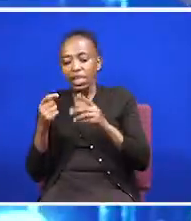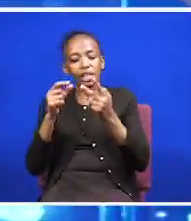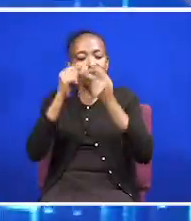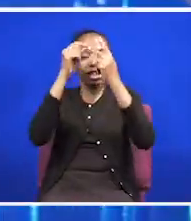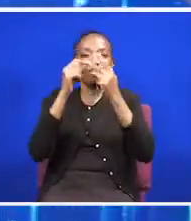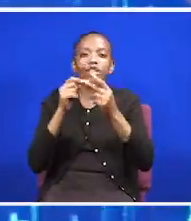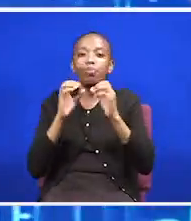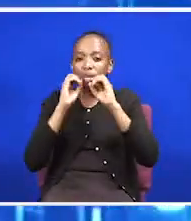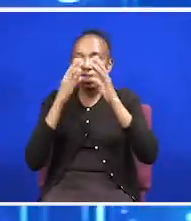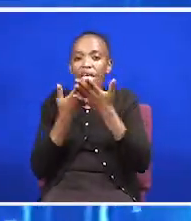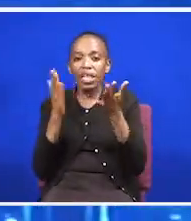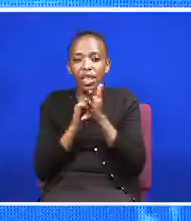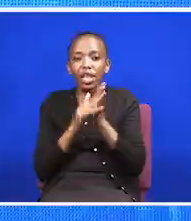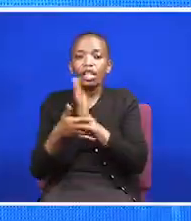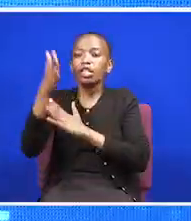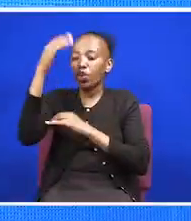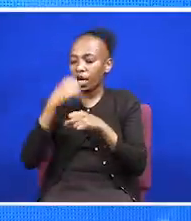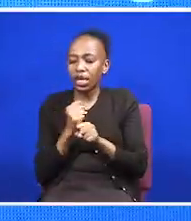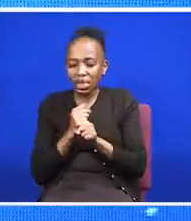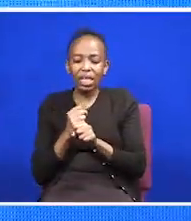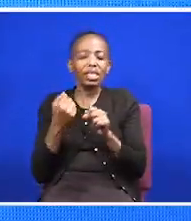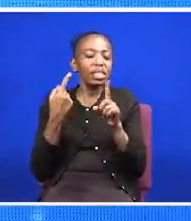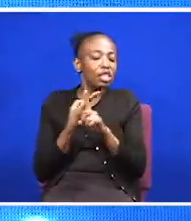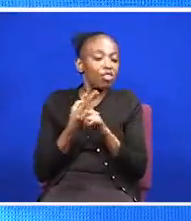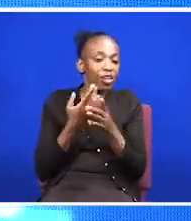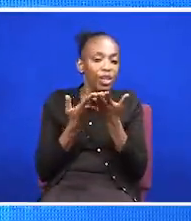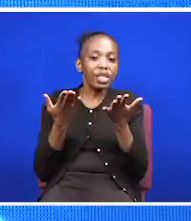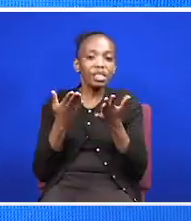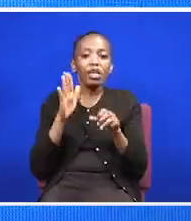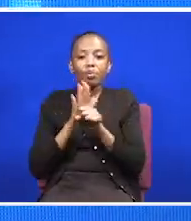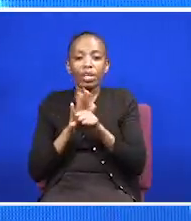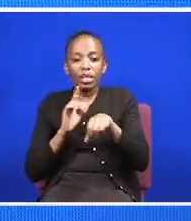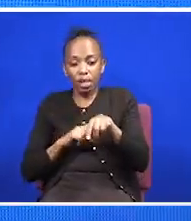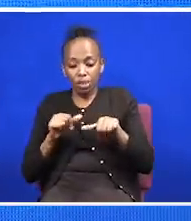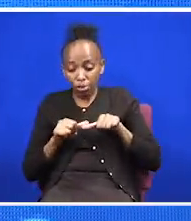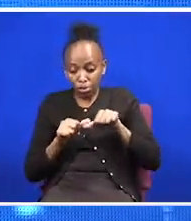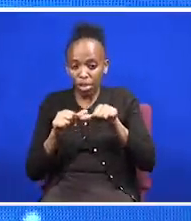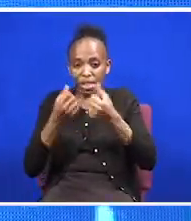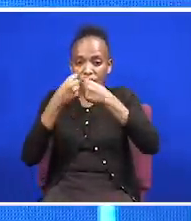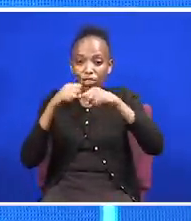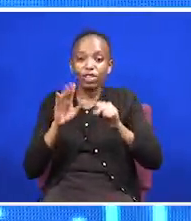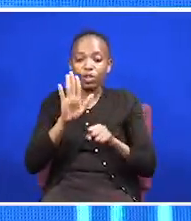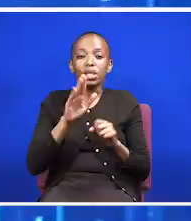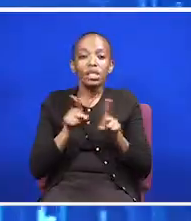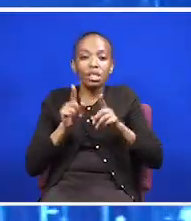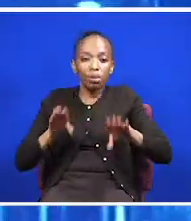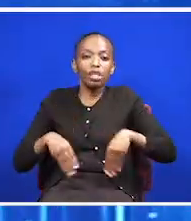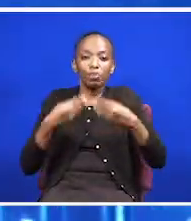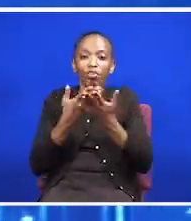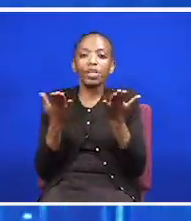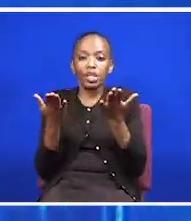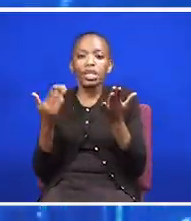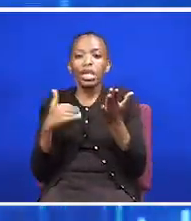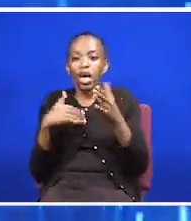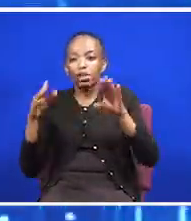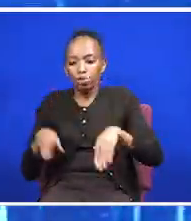to the Lord. Those things that He has done, that He has sustained you. He has sustained your salvation. He has provided for you.